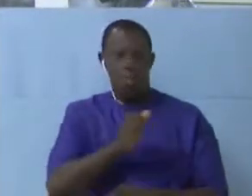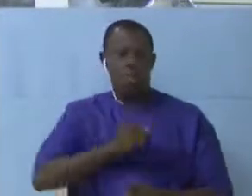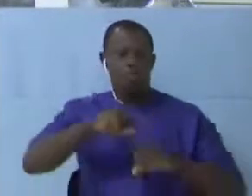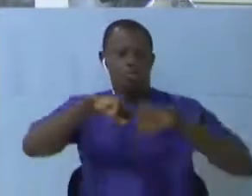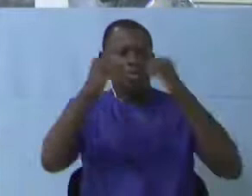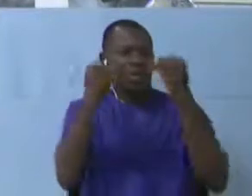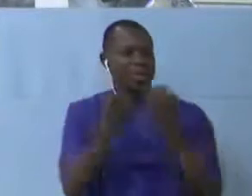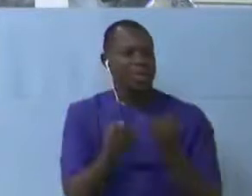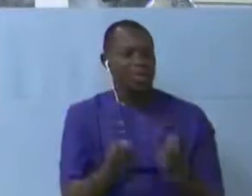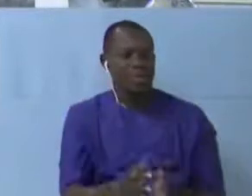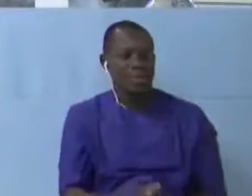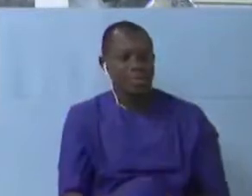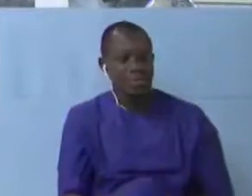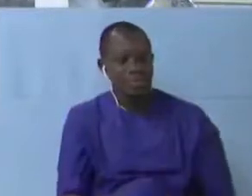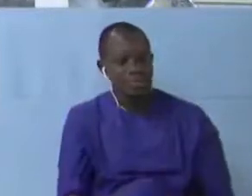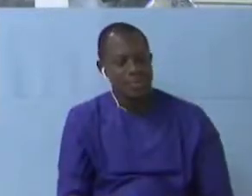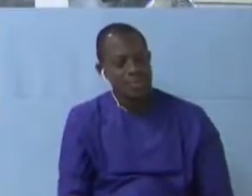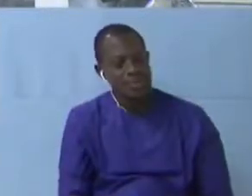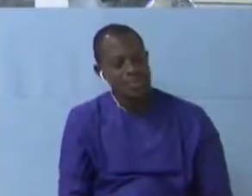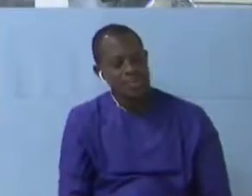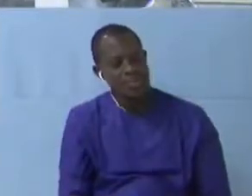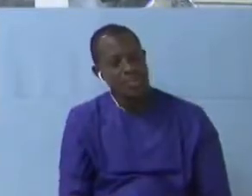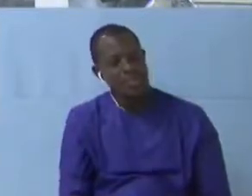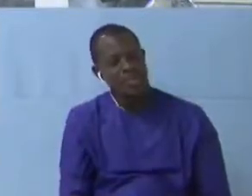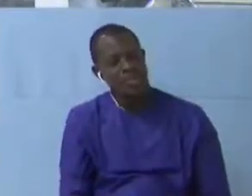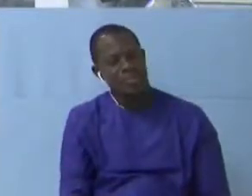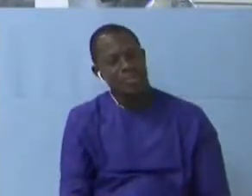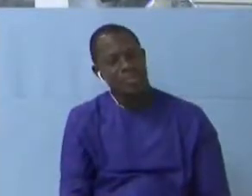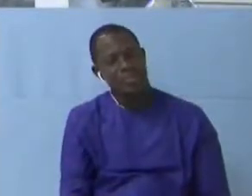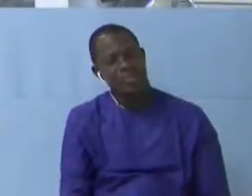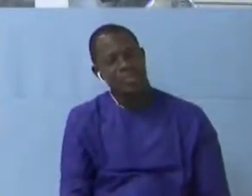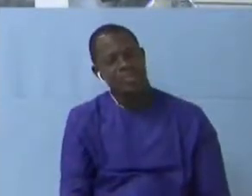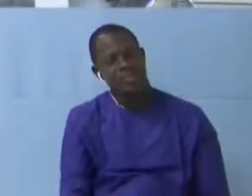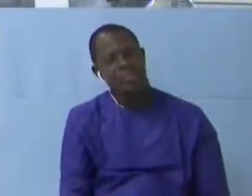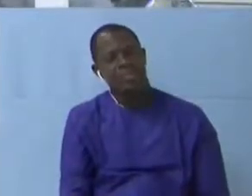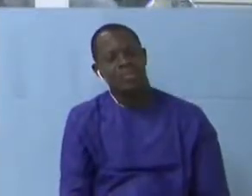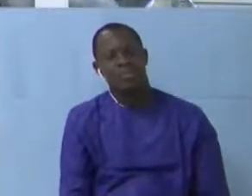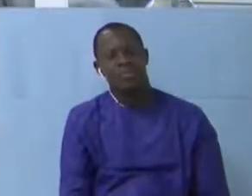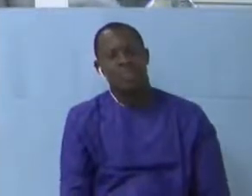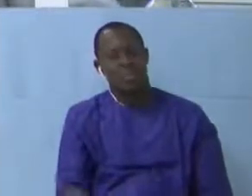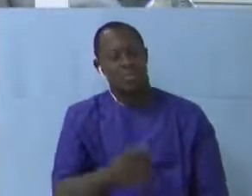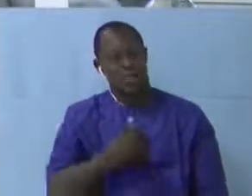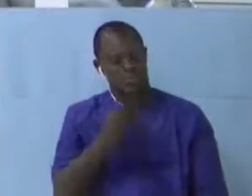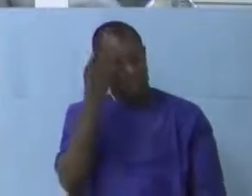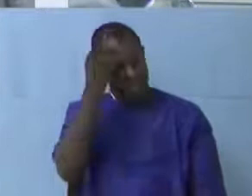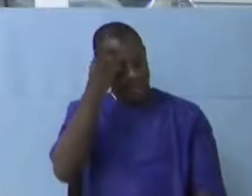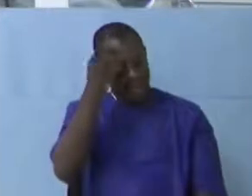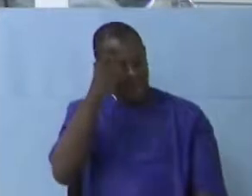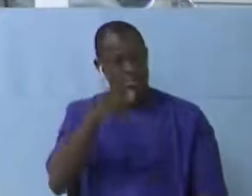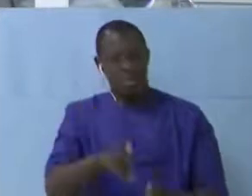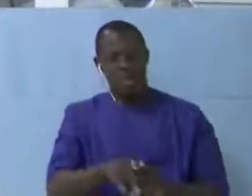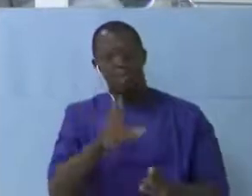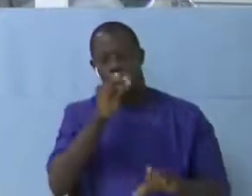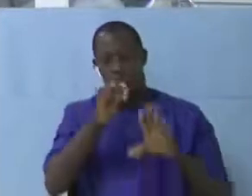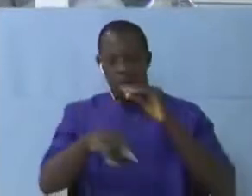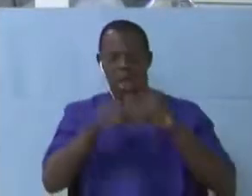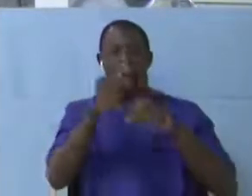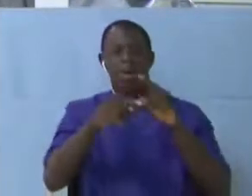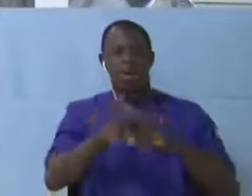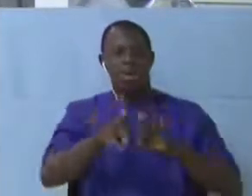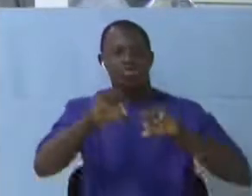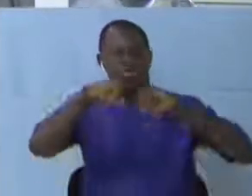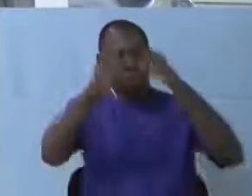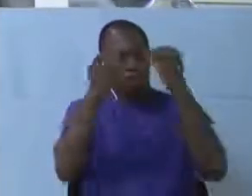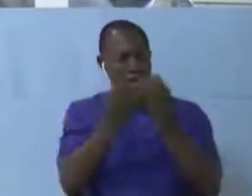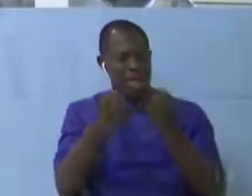bi ak kayiti xibaar yi ñuy wax naka la nit ñi jubadee. In my mind, that very much speaks to the social